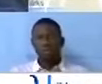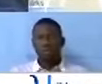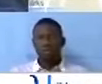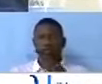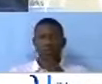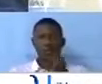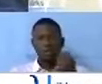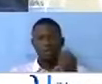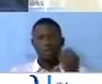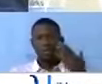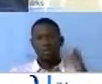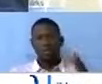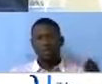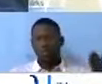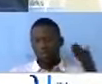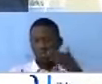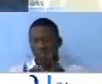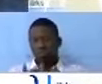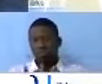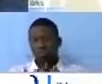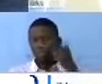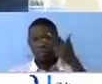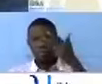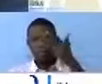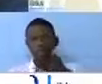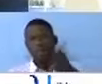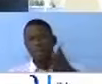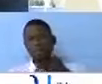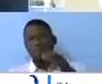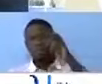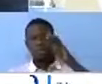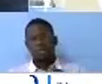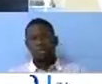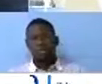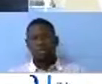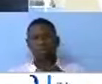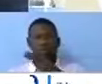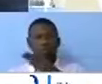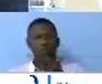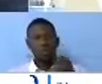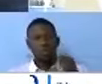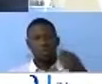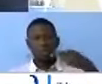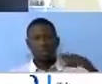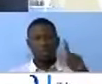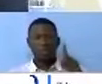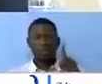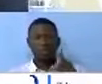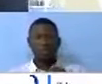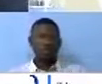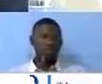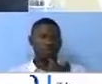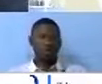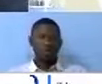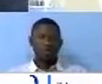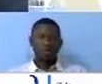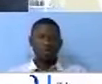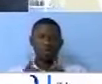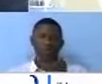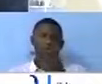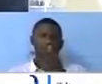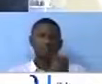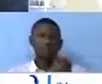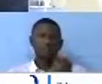2010 to 19 March 2011, and you have 72 detentions.